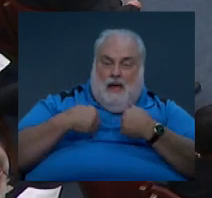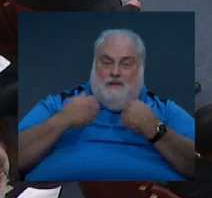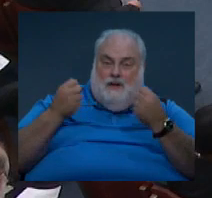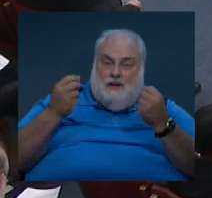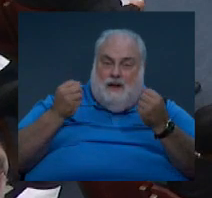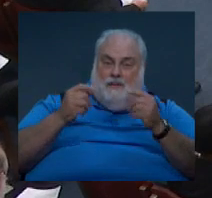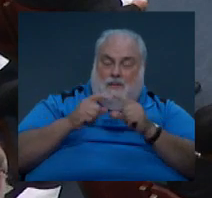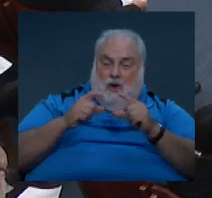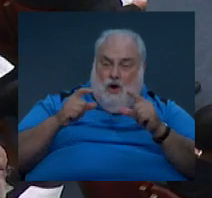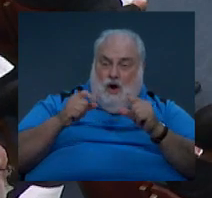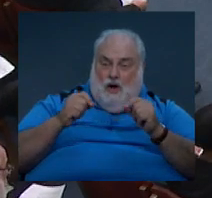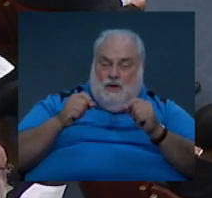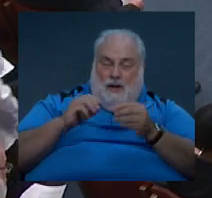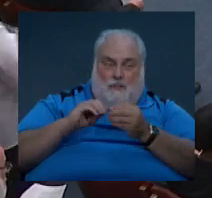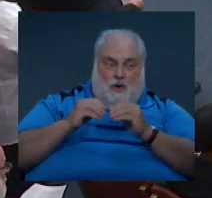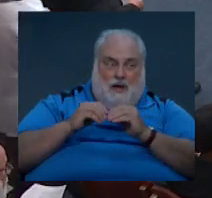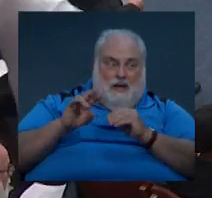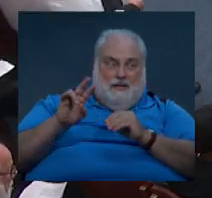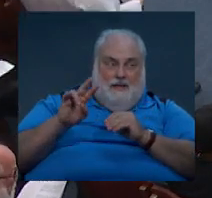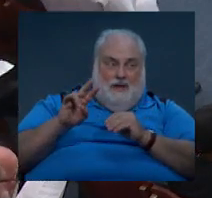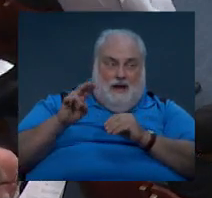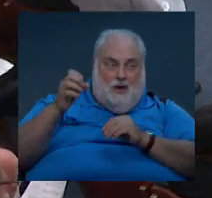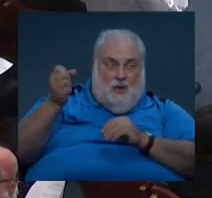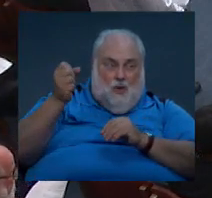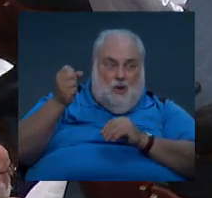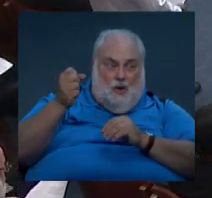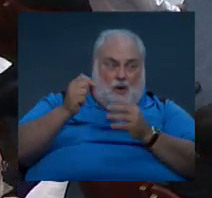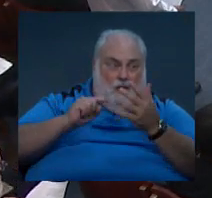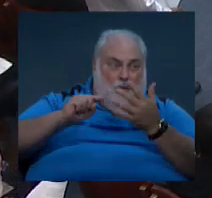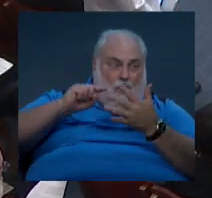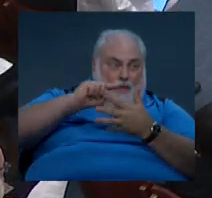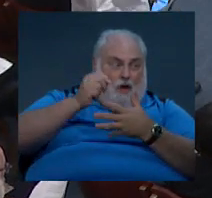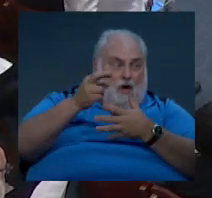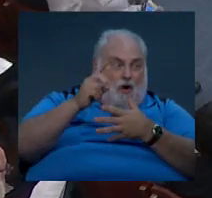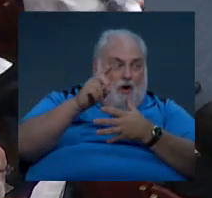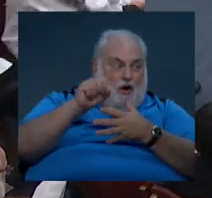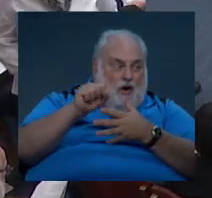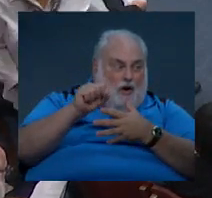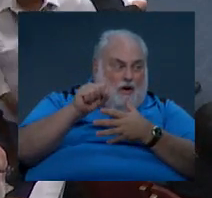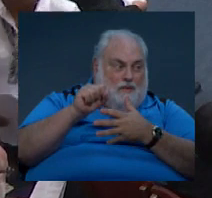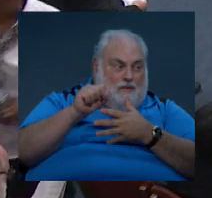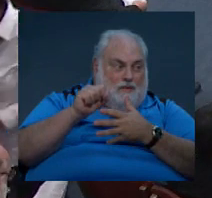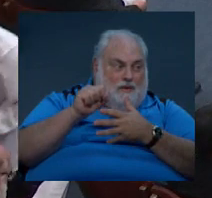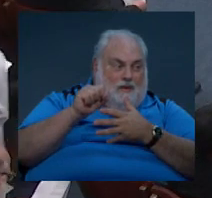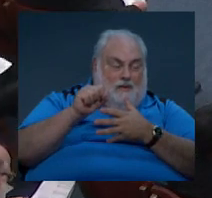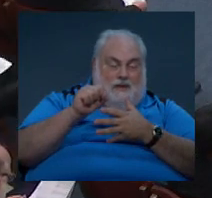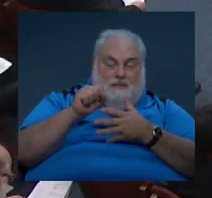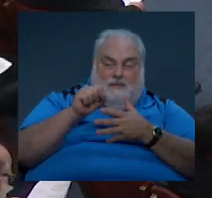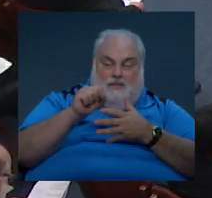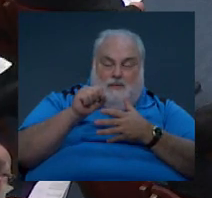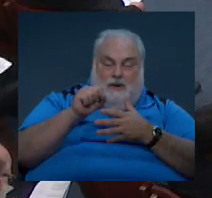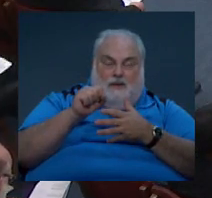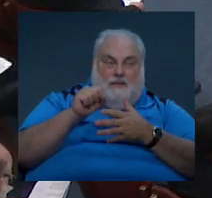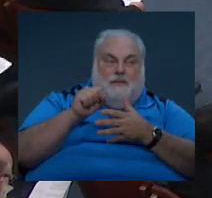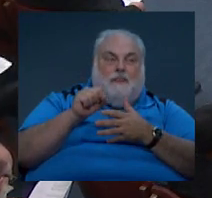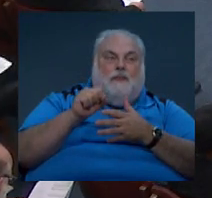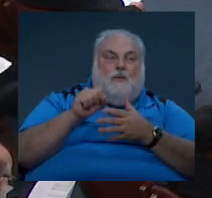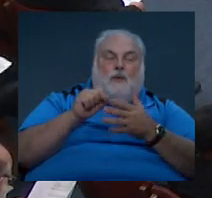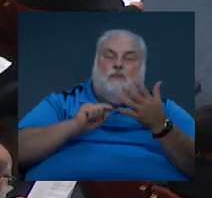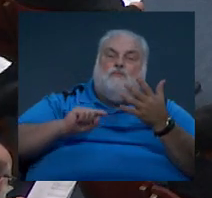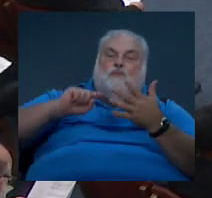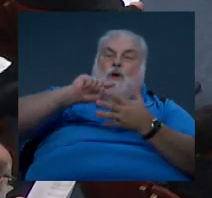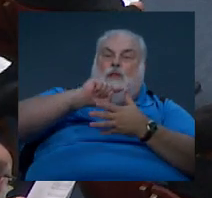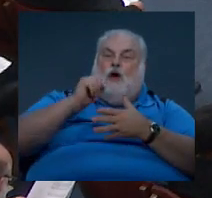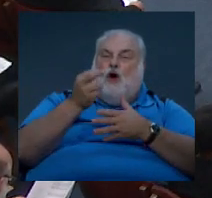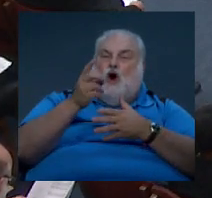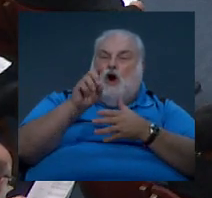on number 7, so. Oh, I can hold off till we go through the cards. Let's go through the cards That's fine. first. I'll hold until the cards. Yeah, we'll go through the cards